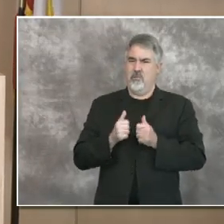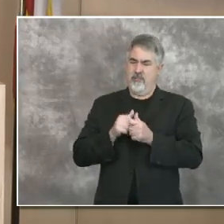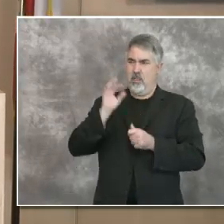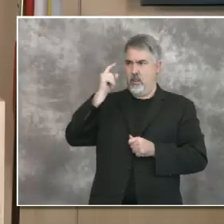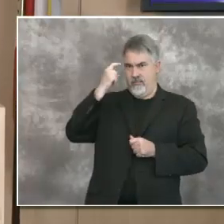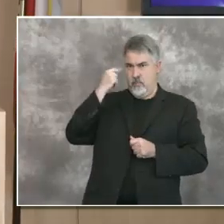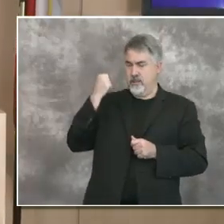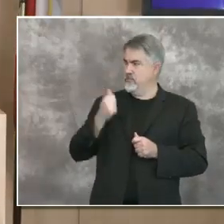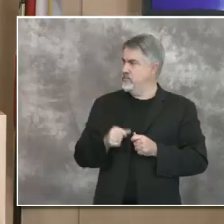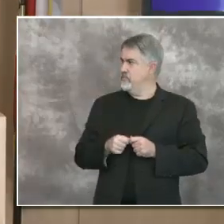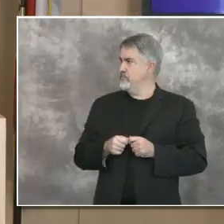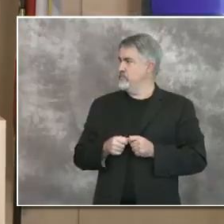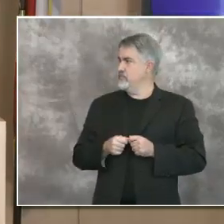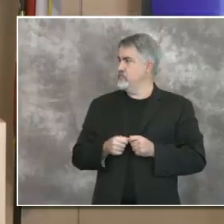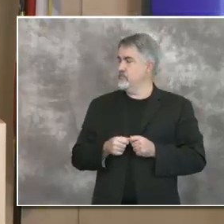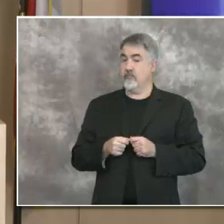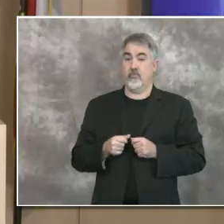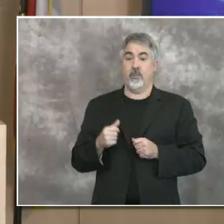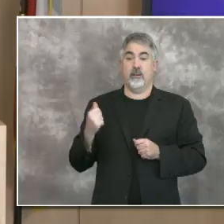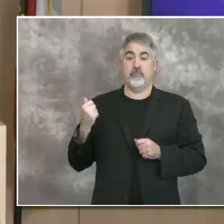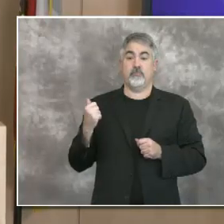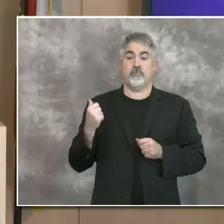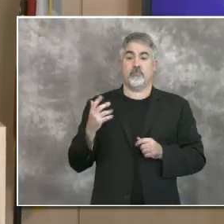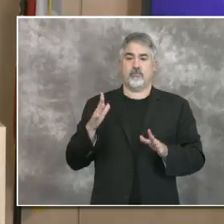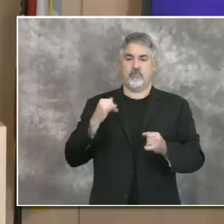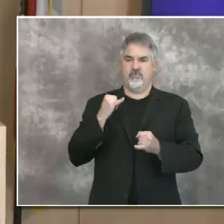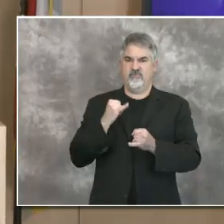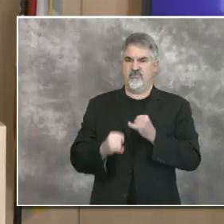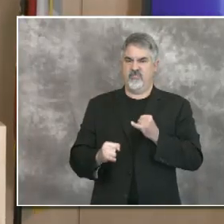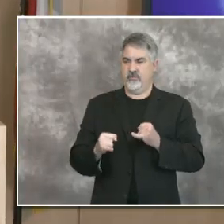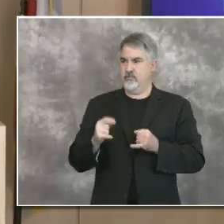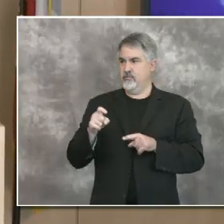Thanks. Okay, we'll go to the last call-in question.